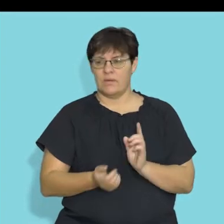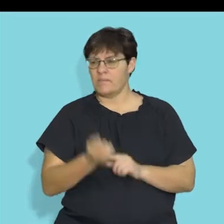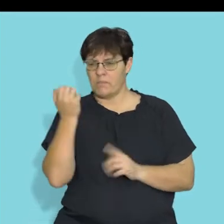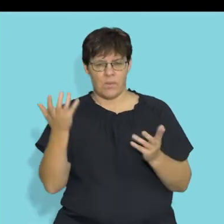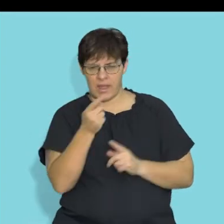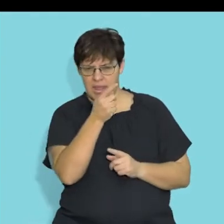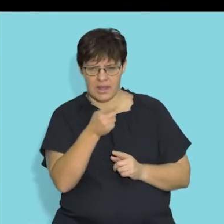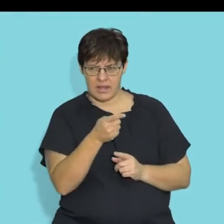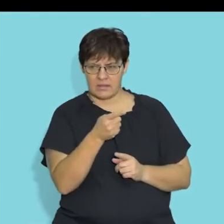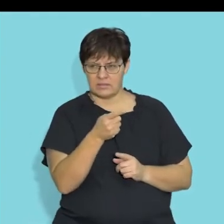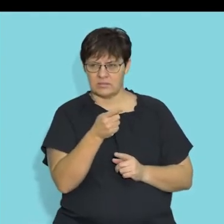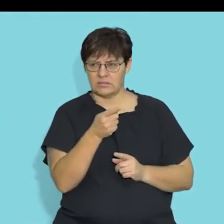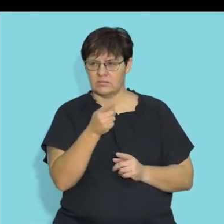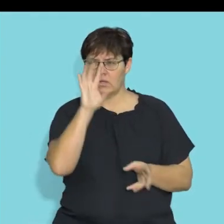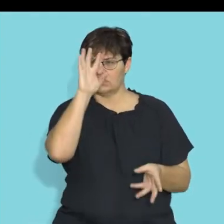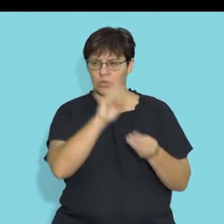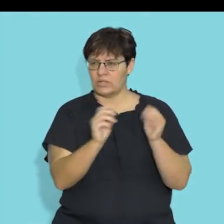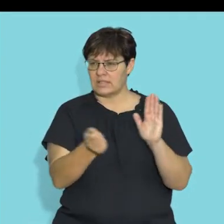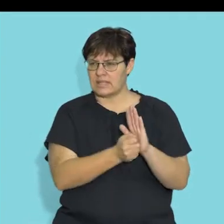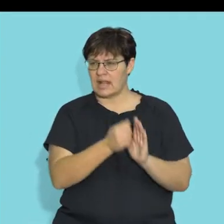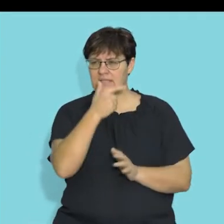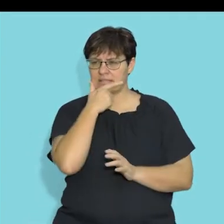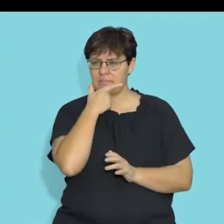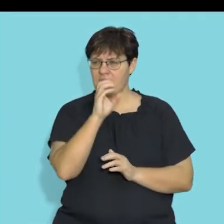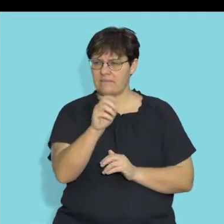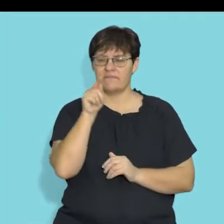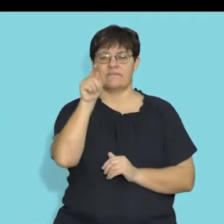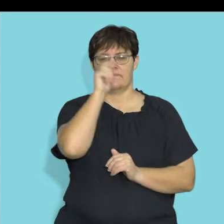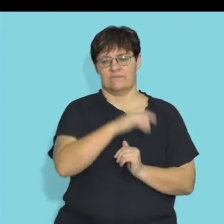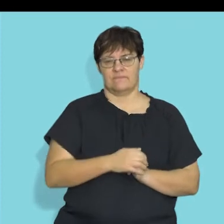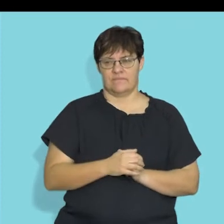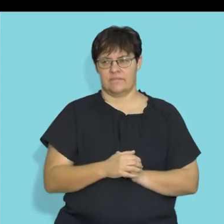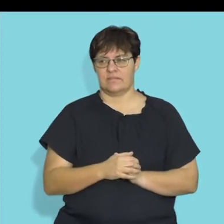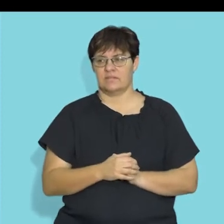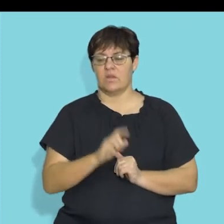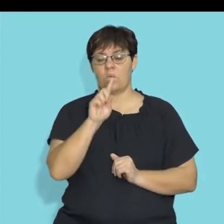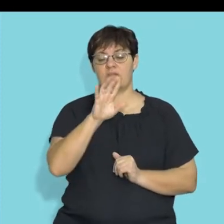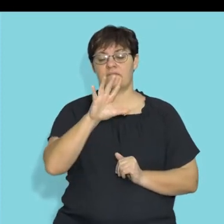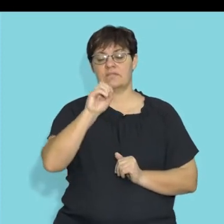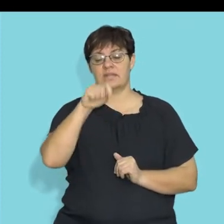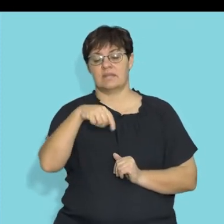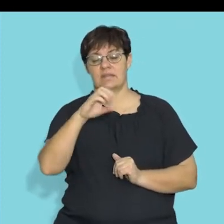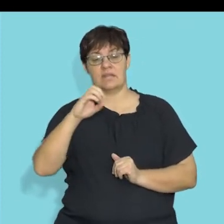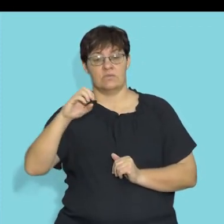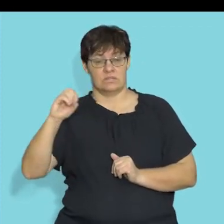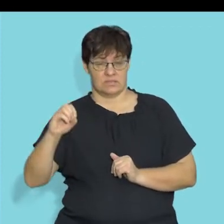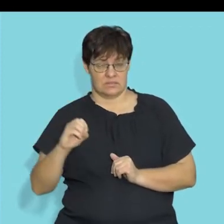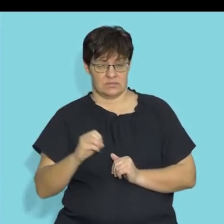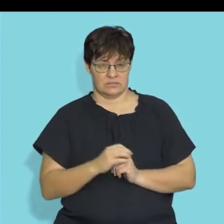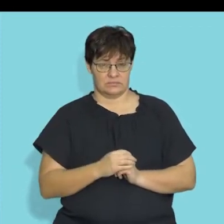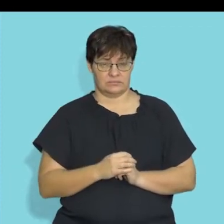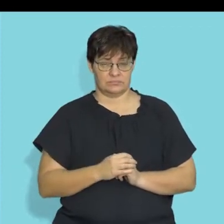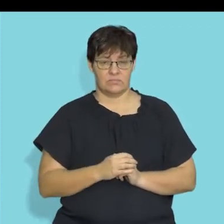that slide. We've got our total sales for December. Here we go.